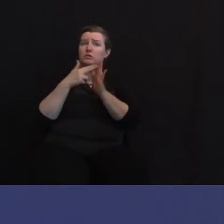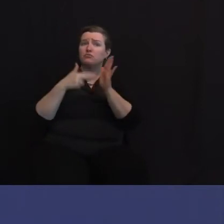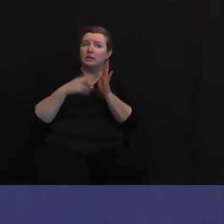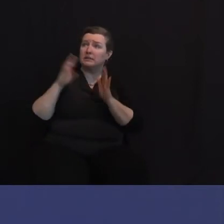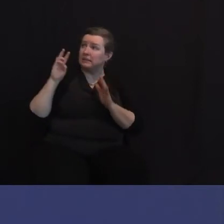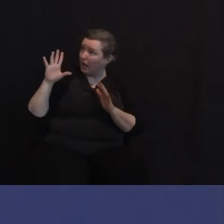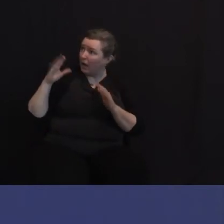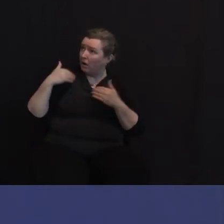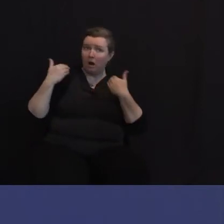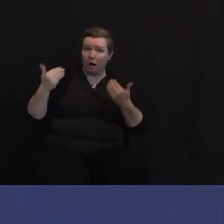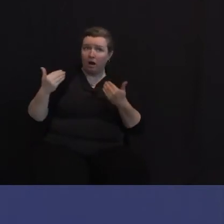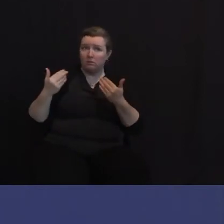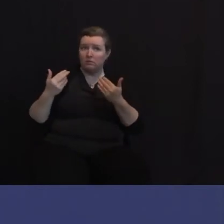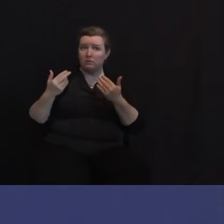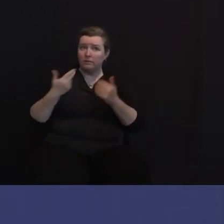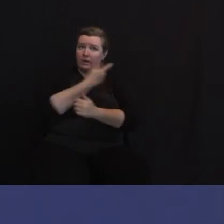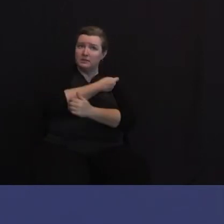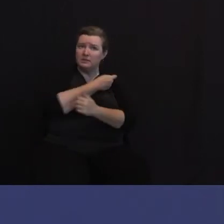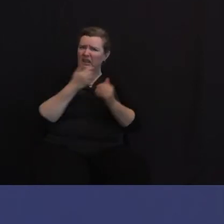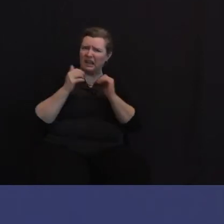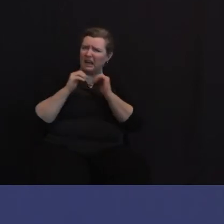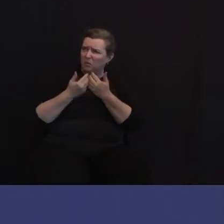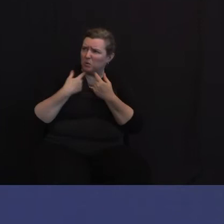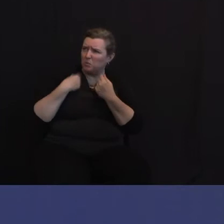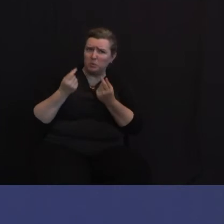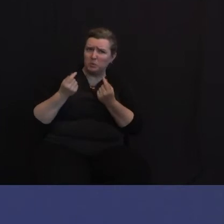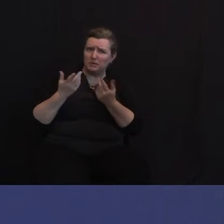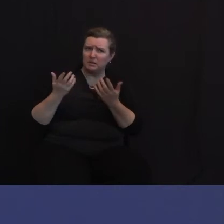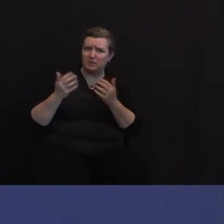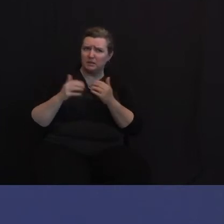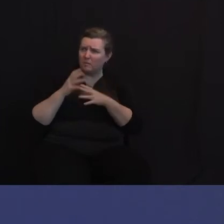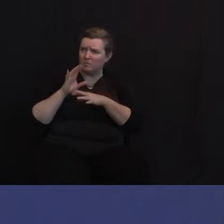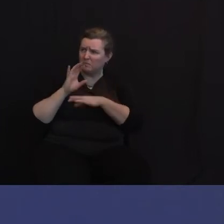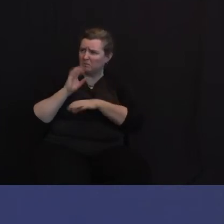vaccine. How do you go about making an appointment? What do you do?